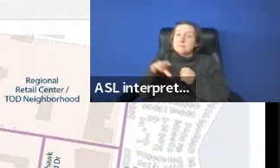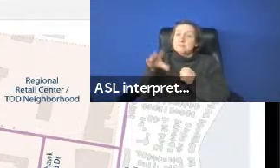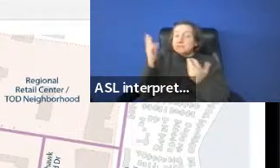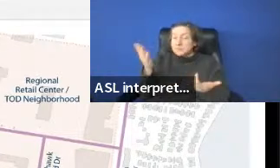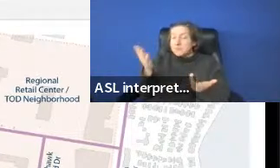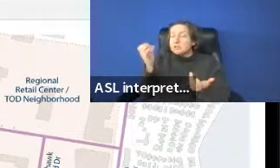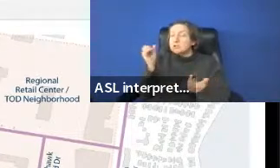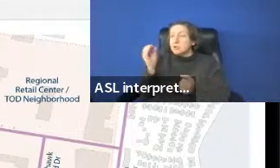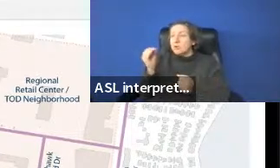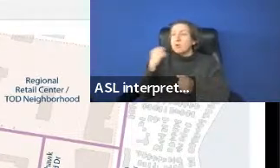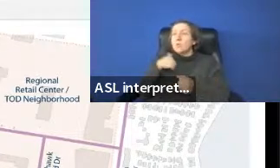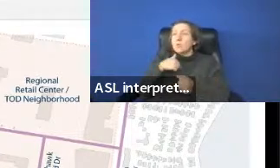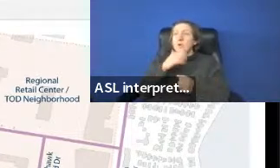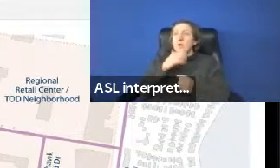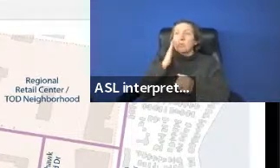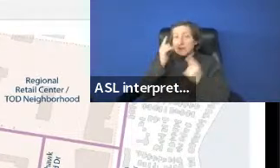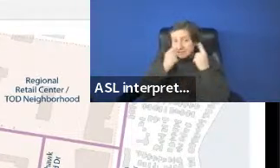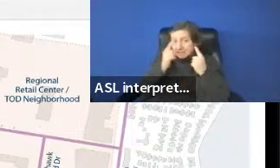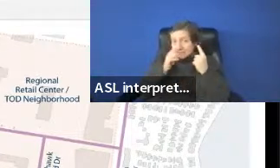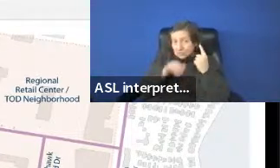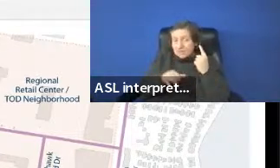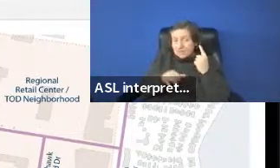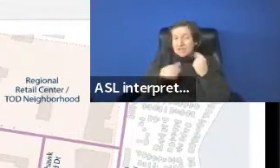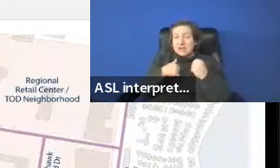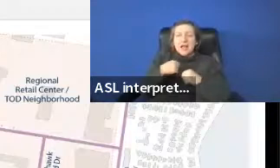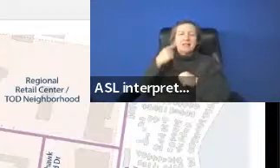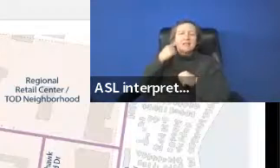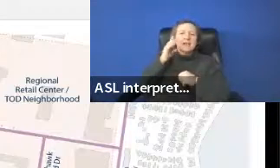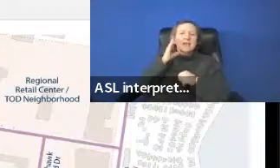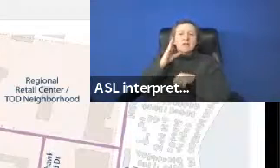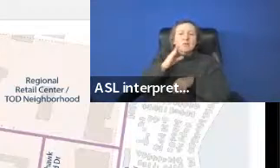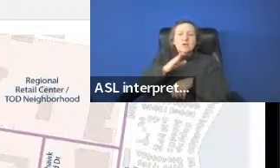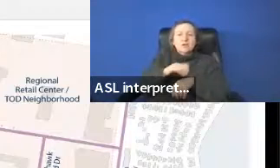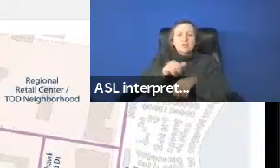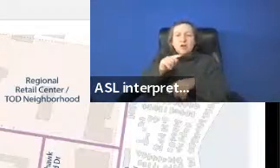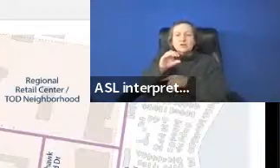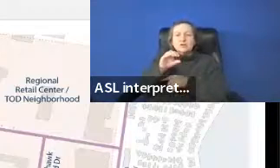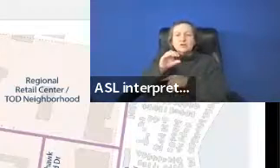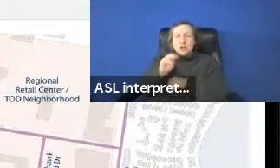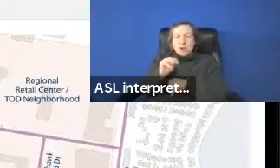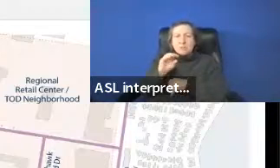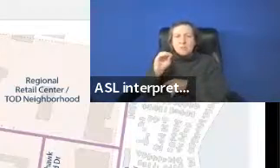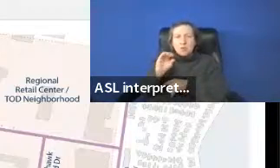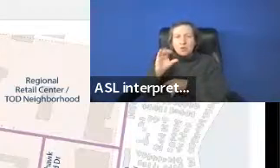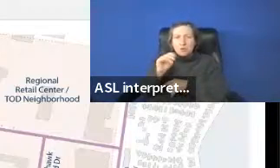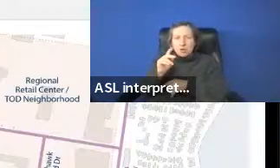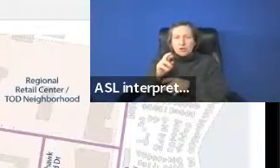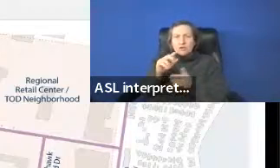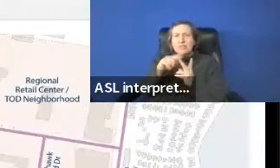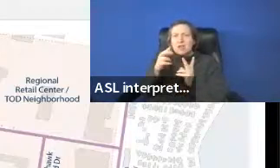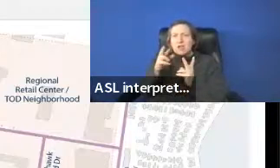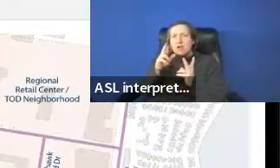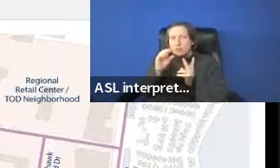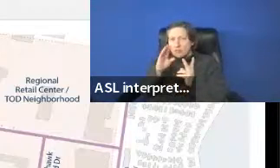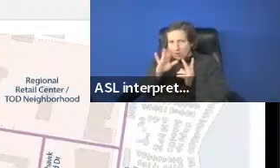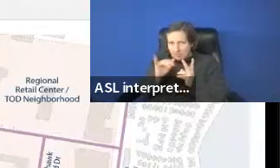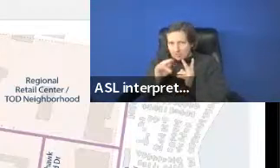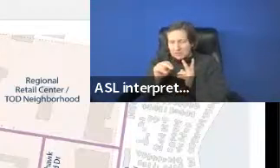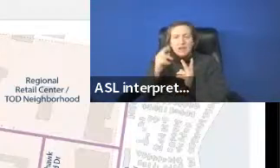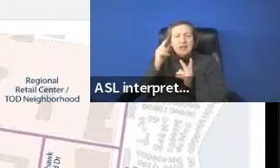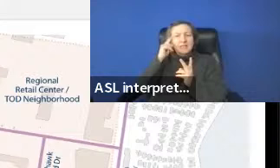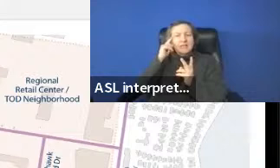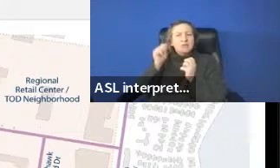we will consider that. I think I'm going to call on Tom O'Connor and then Robin, but I think given the